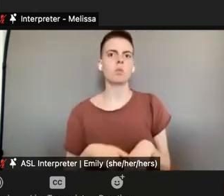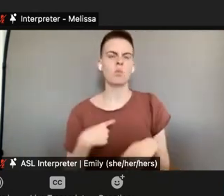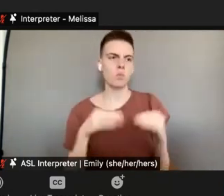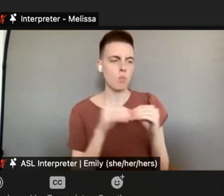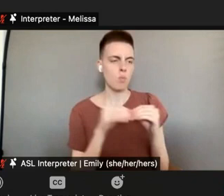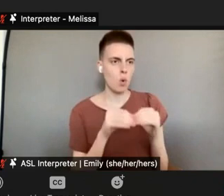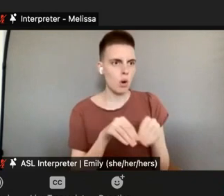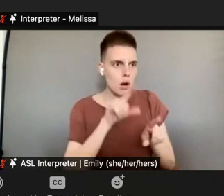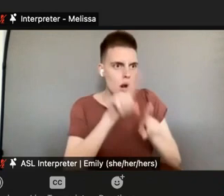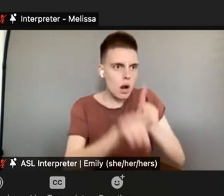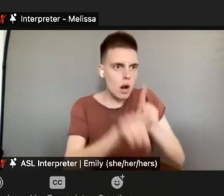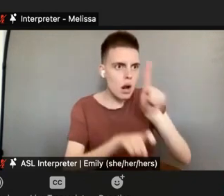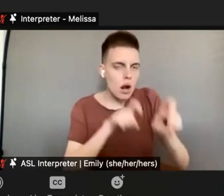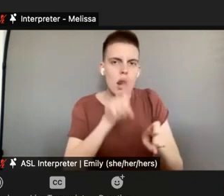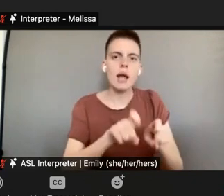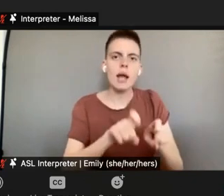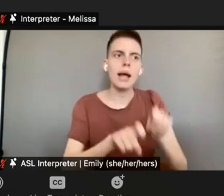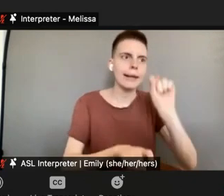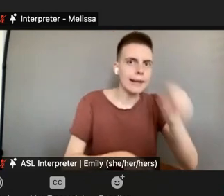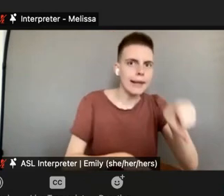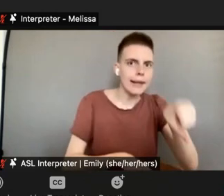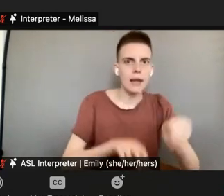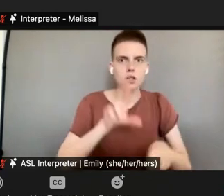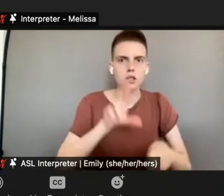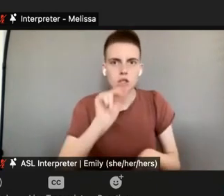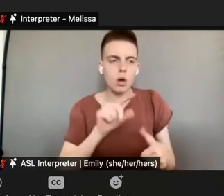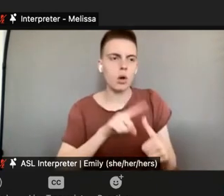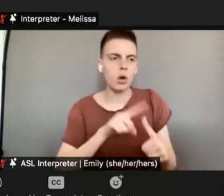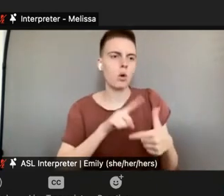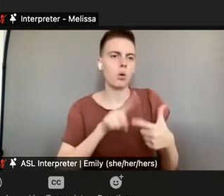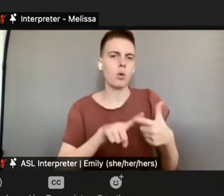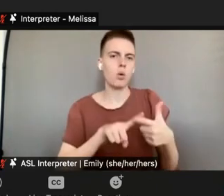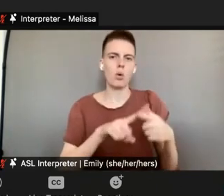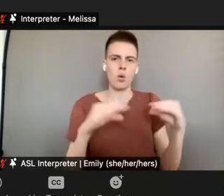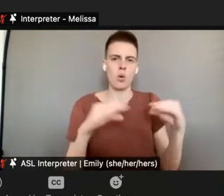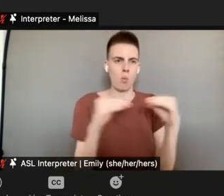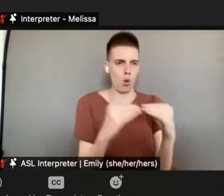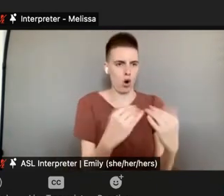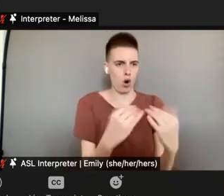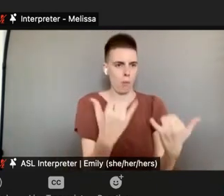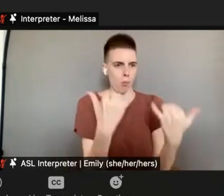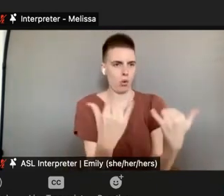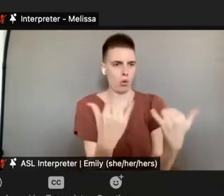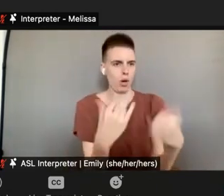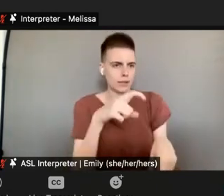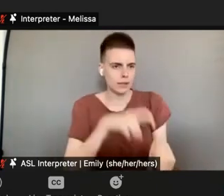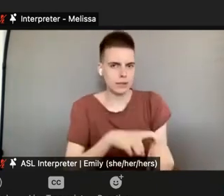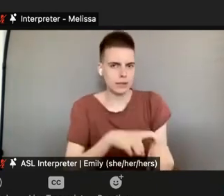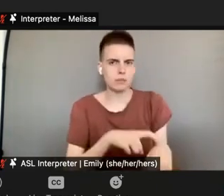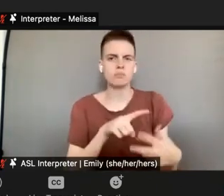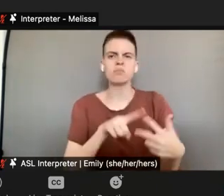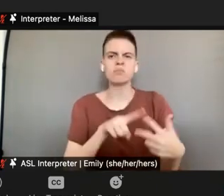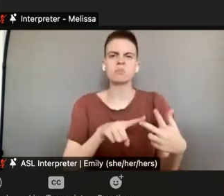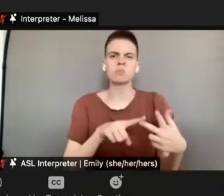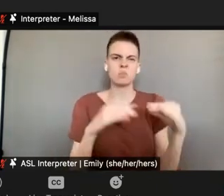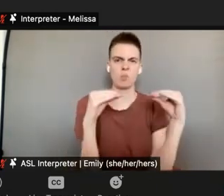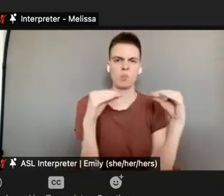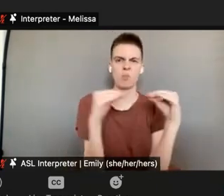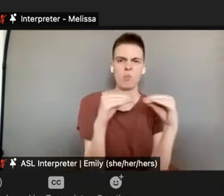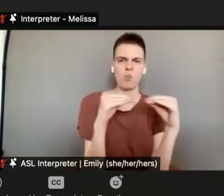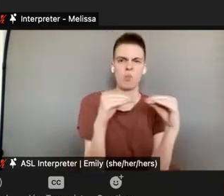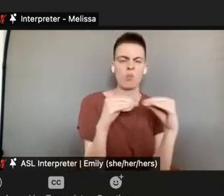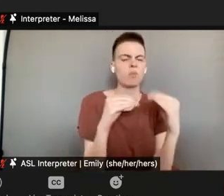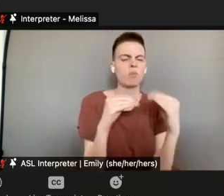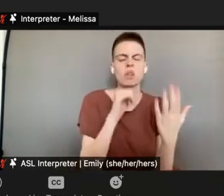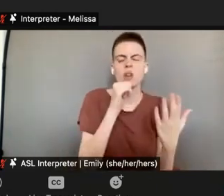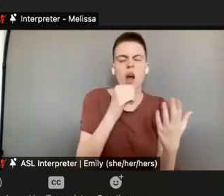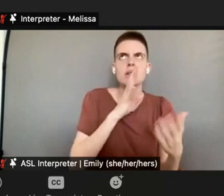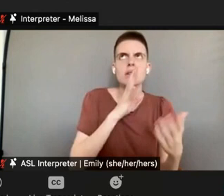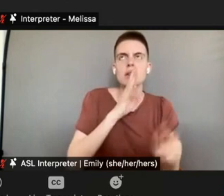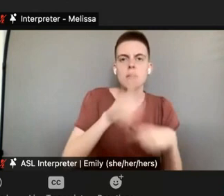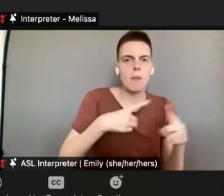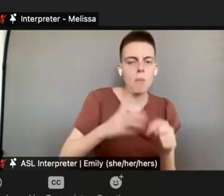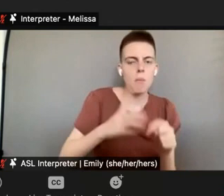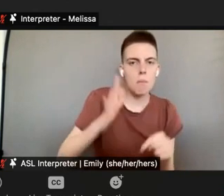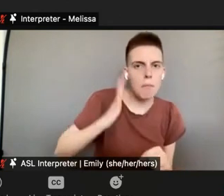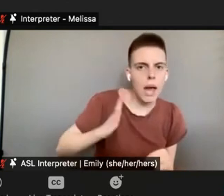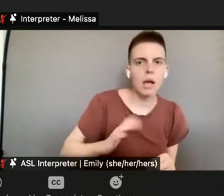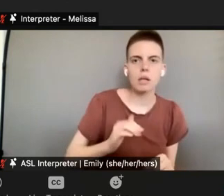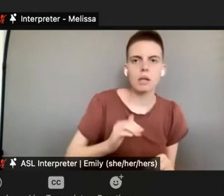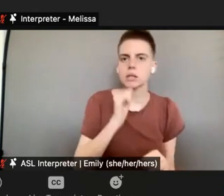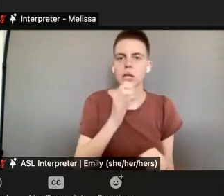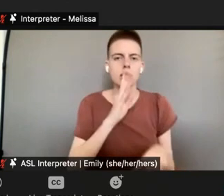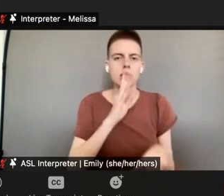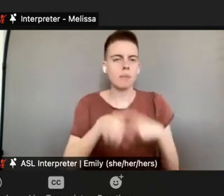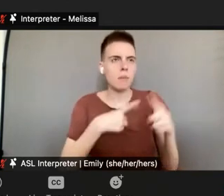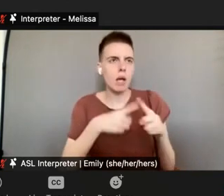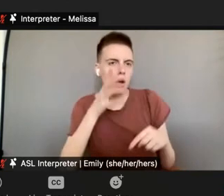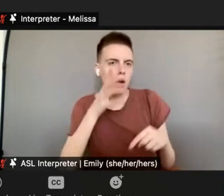We talk more about objects than ideas. We talk about the present, not the past, not the future. And